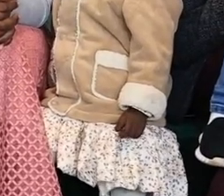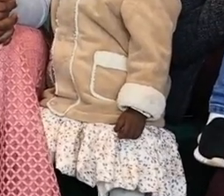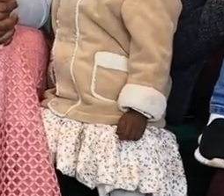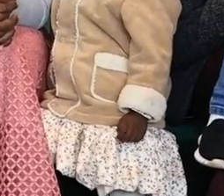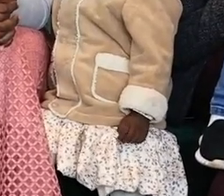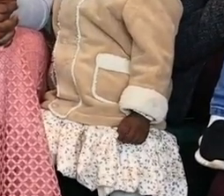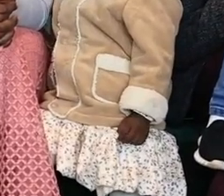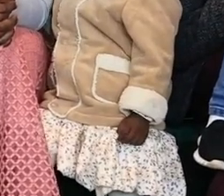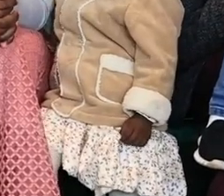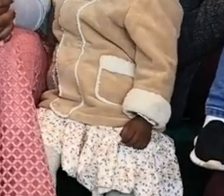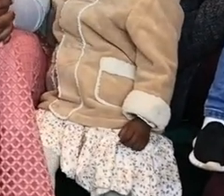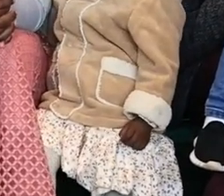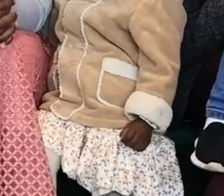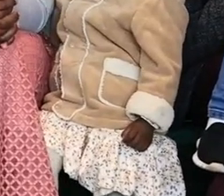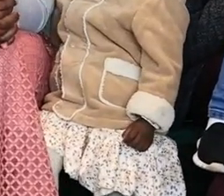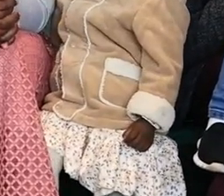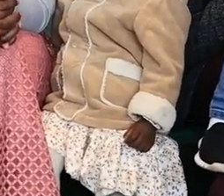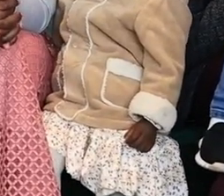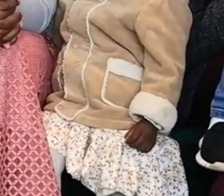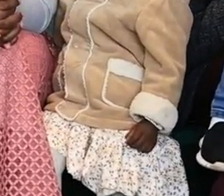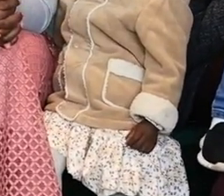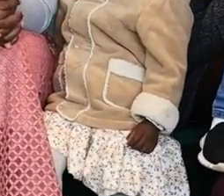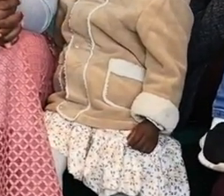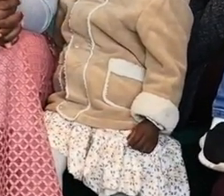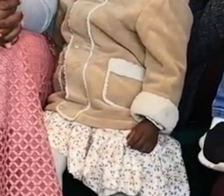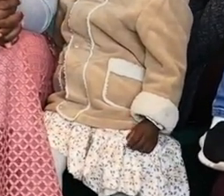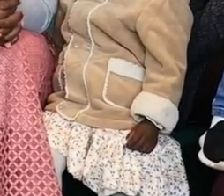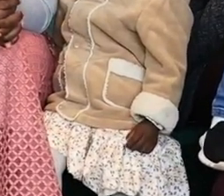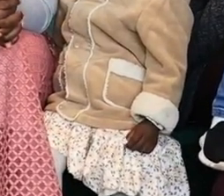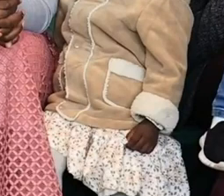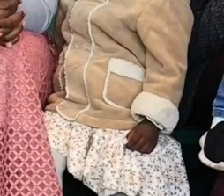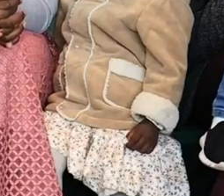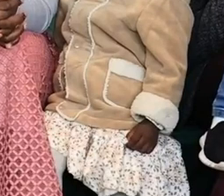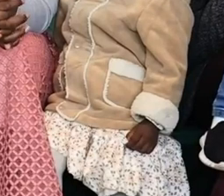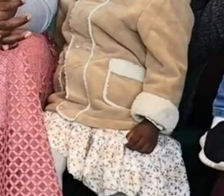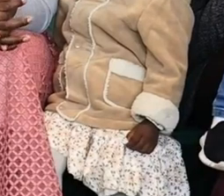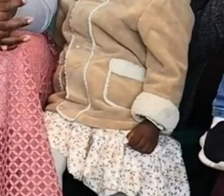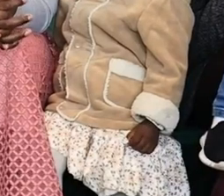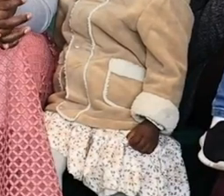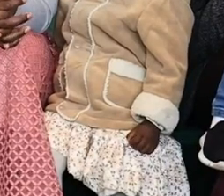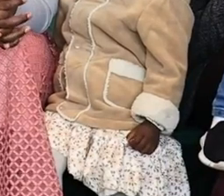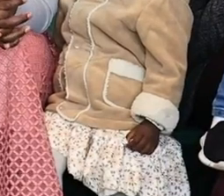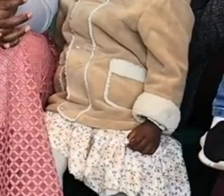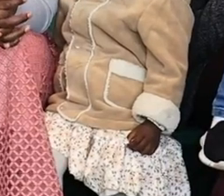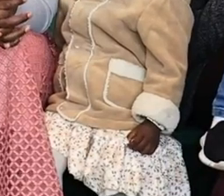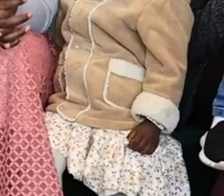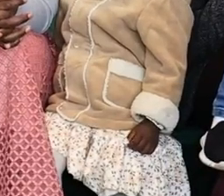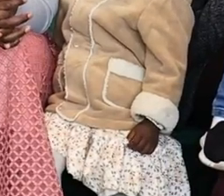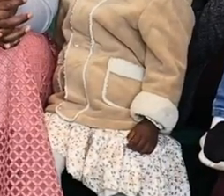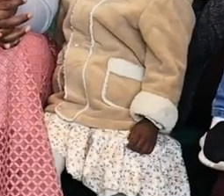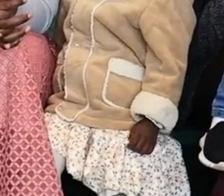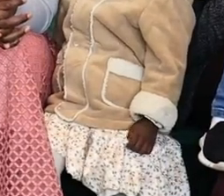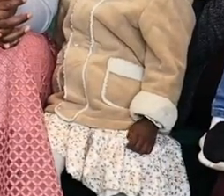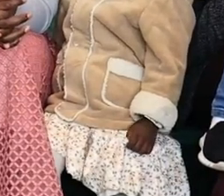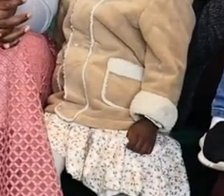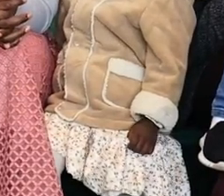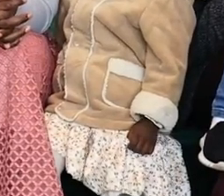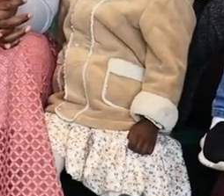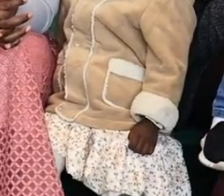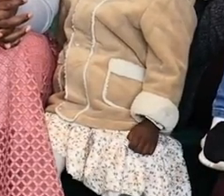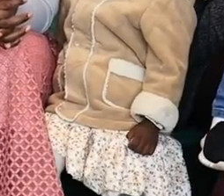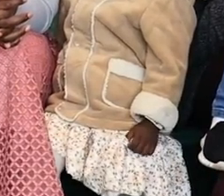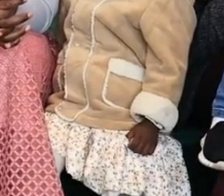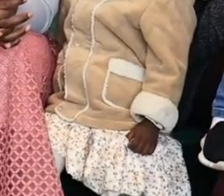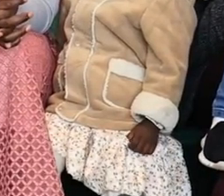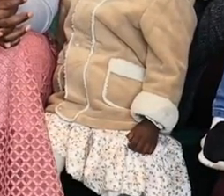Continue enabling us to come before you and to do according to your will, so that in the